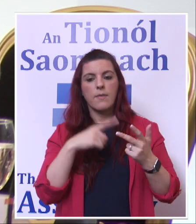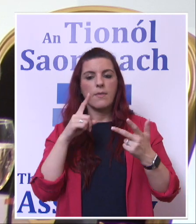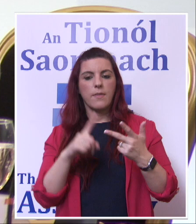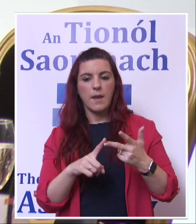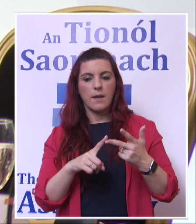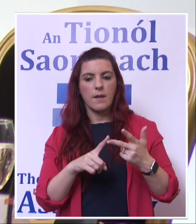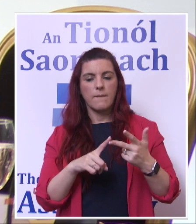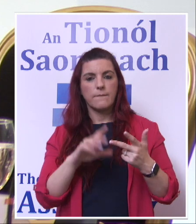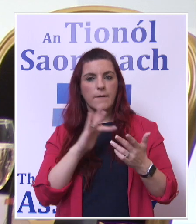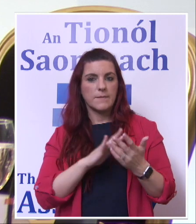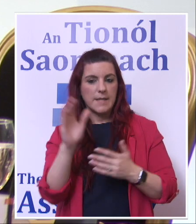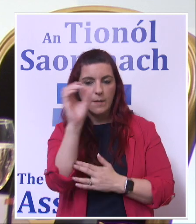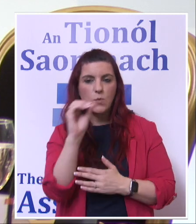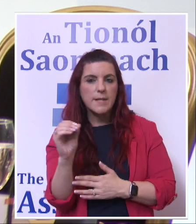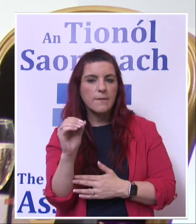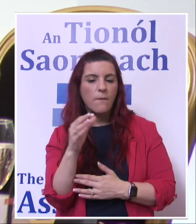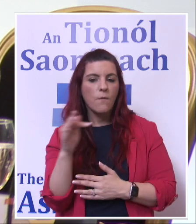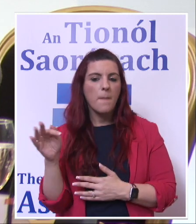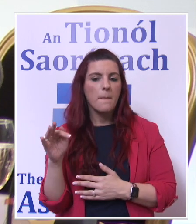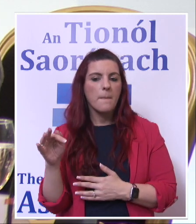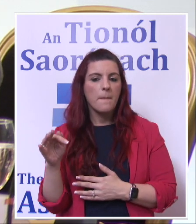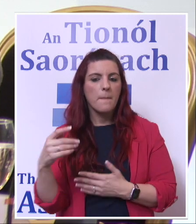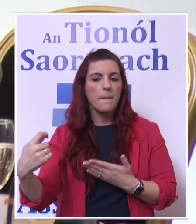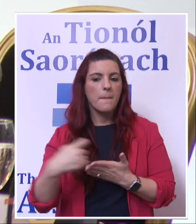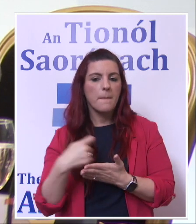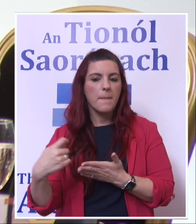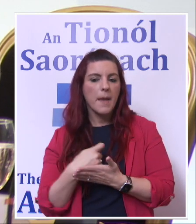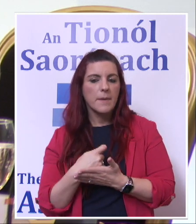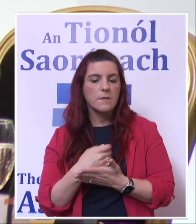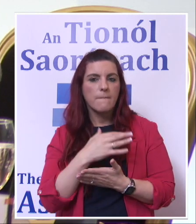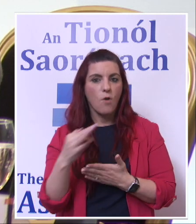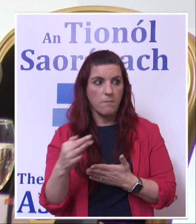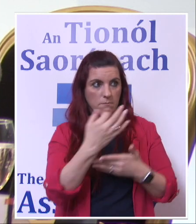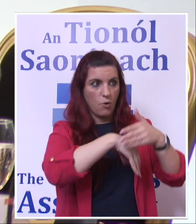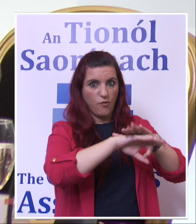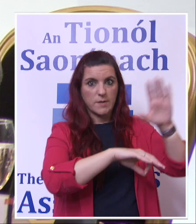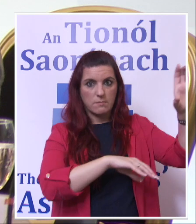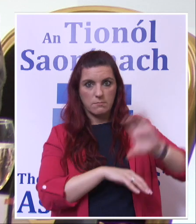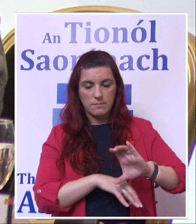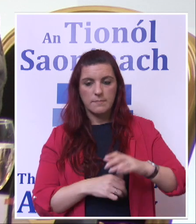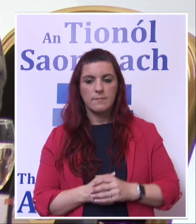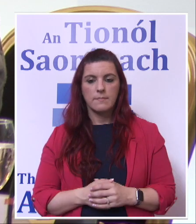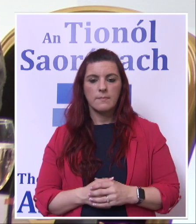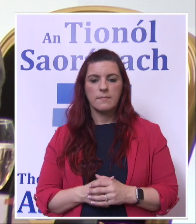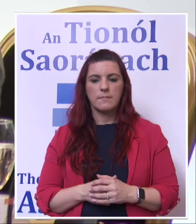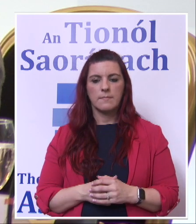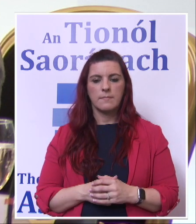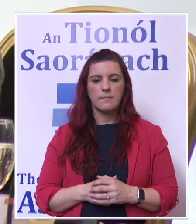last 15% of it comes from payments from the Exchequer. Okay.